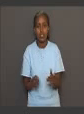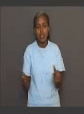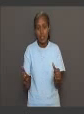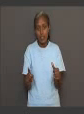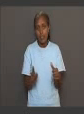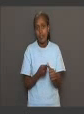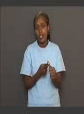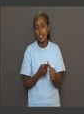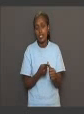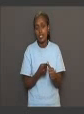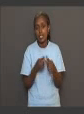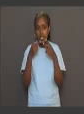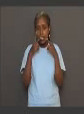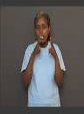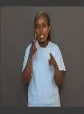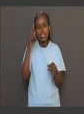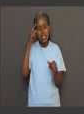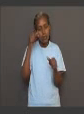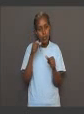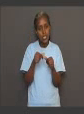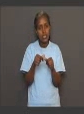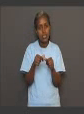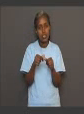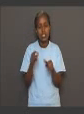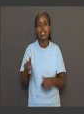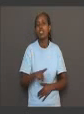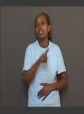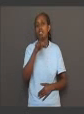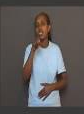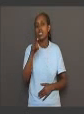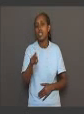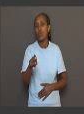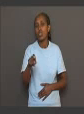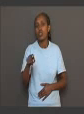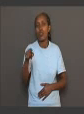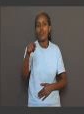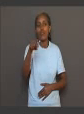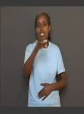First, let us be reminded of the equation of a circle.